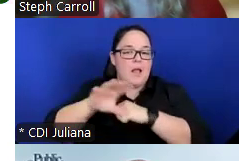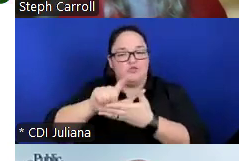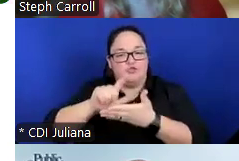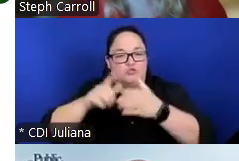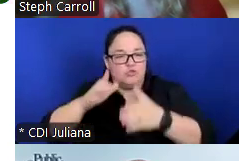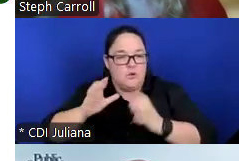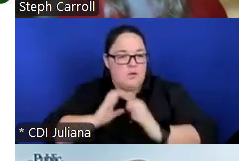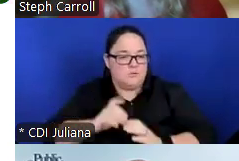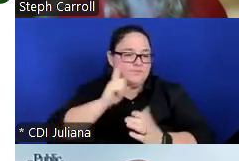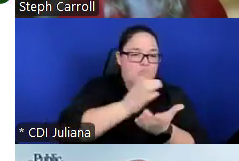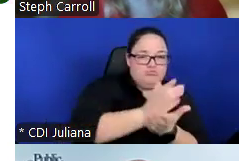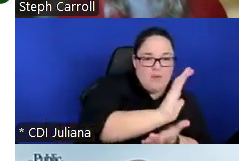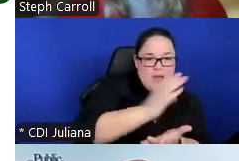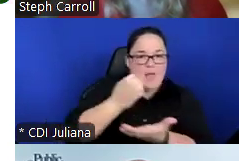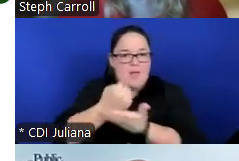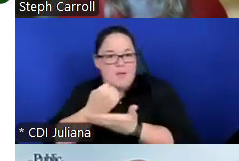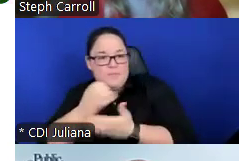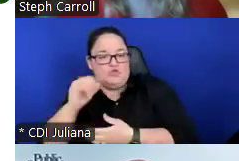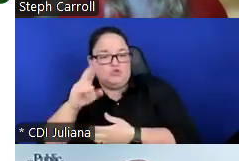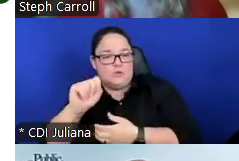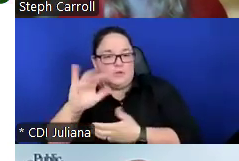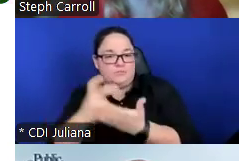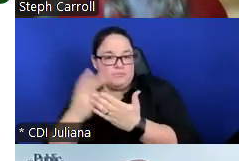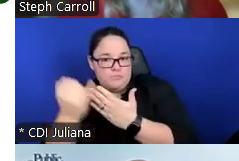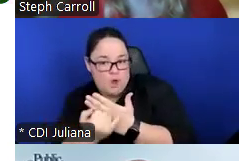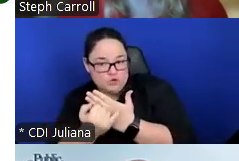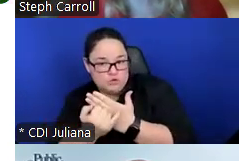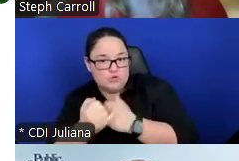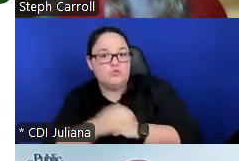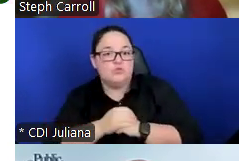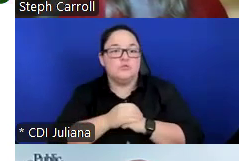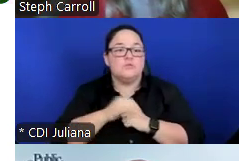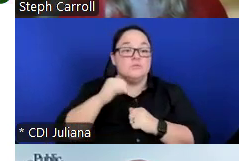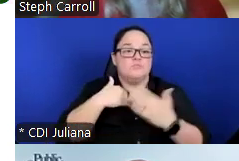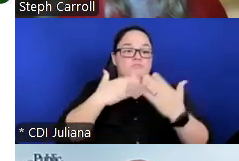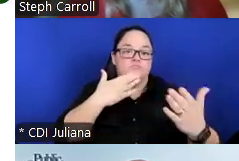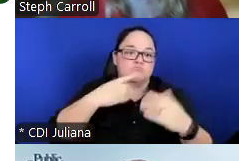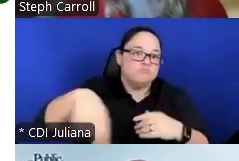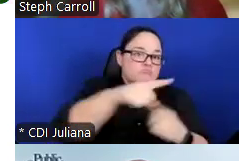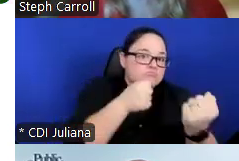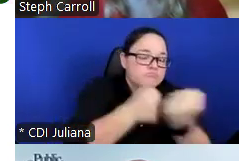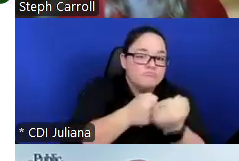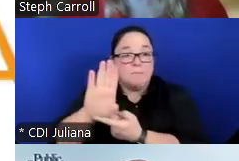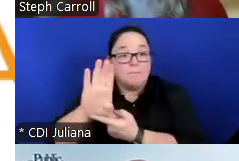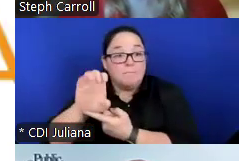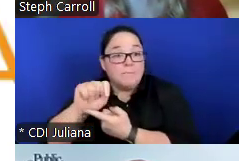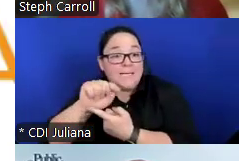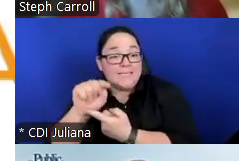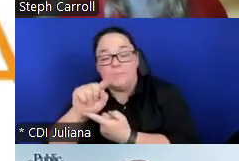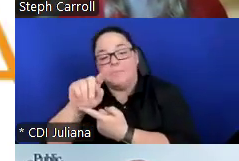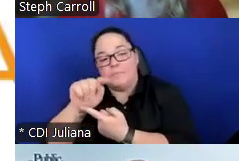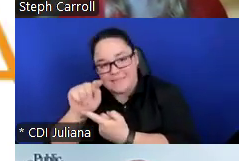organisations, including Tzedek, East LA Community Corporation, Housing and Economic